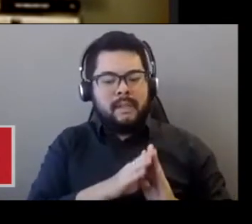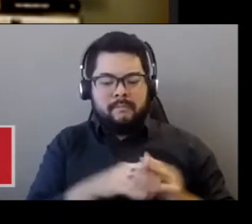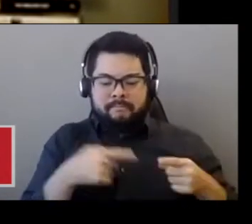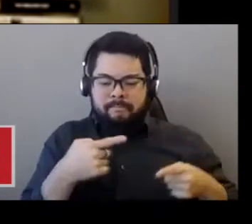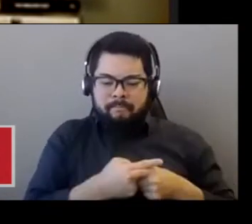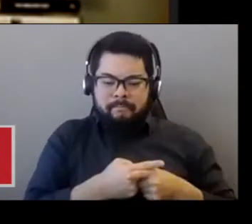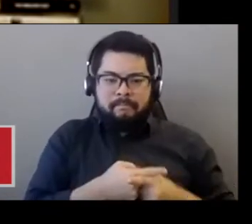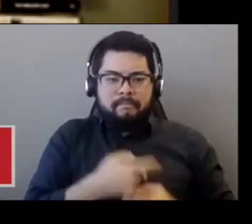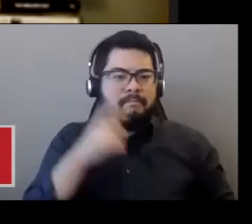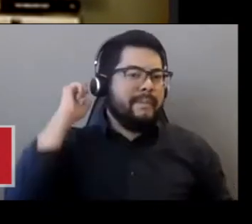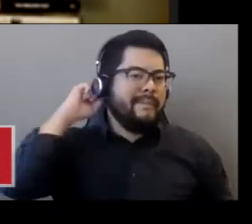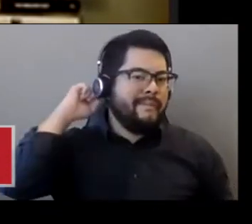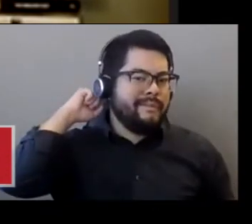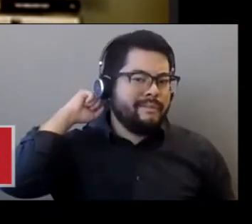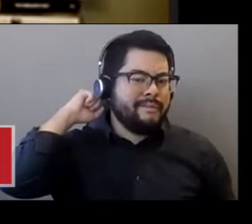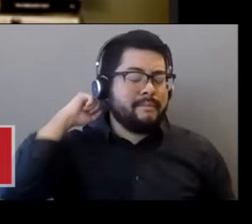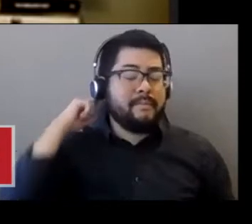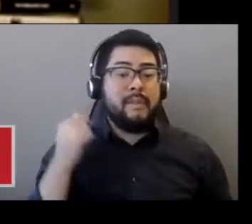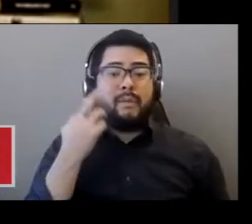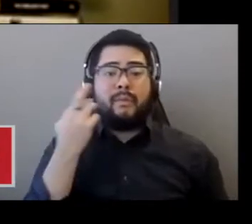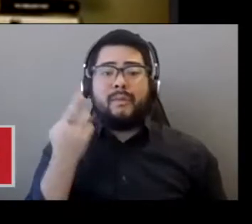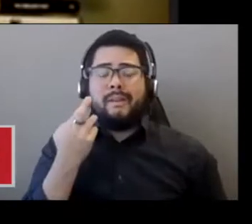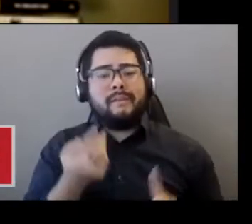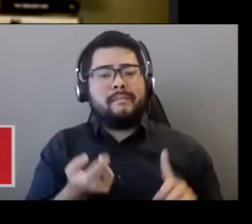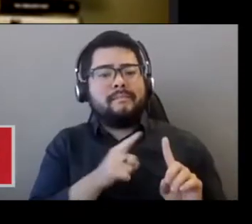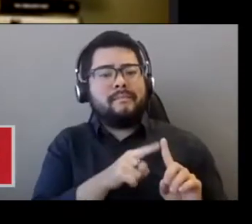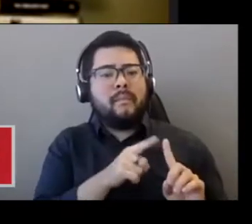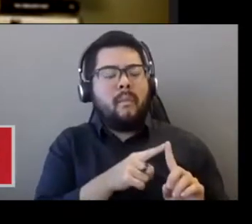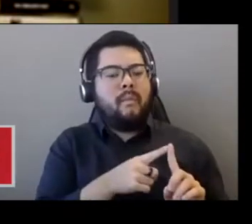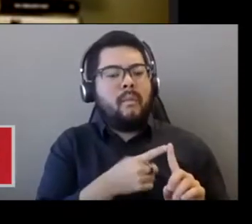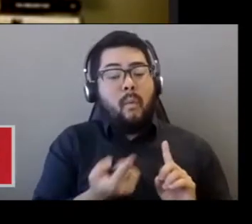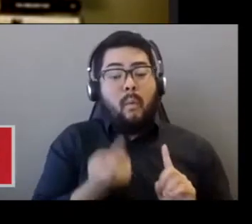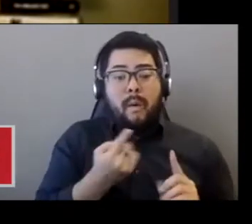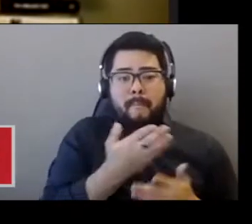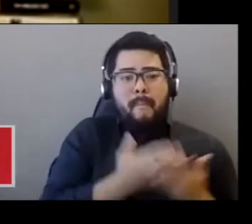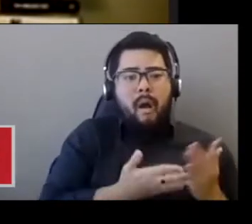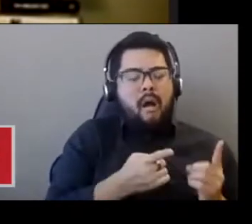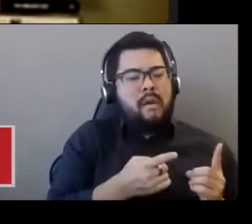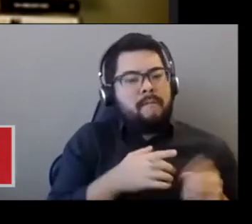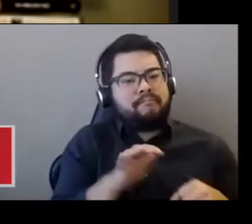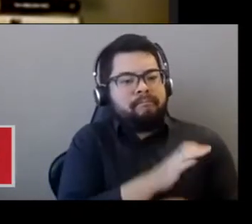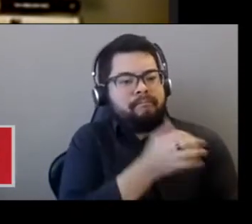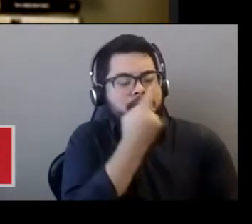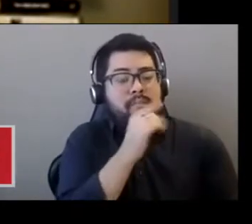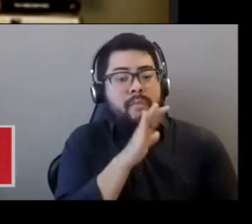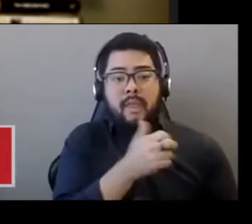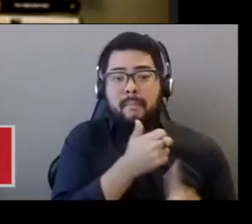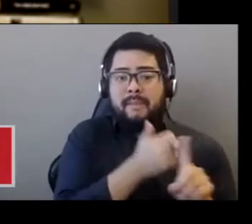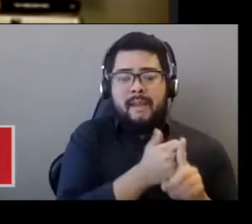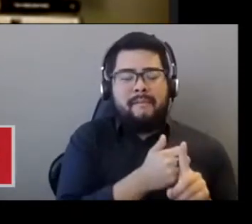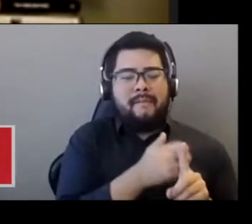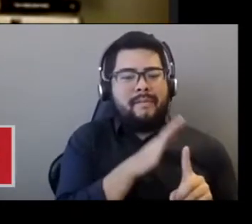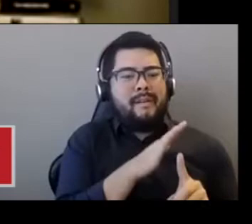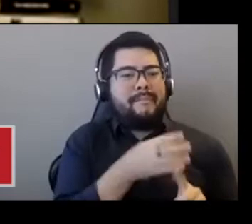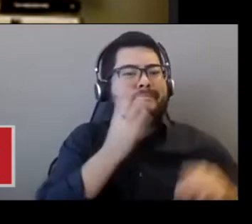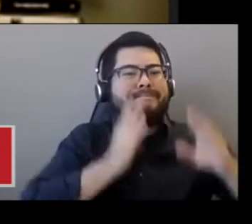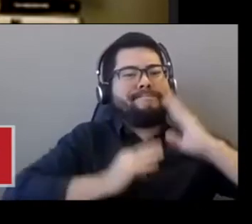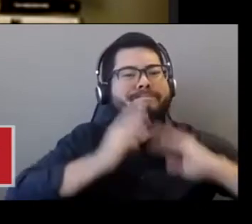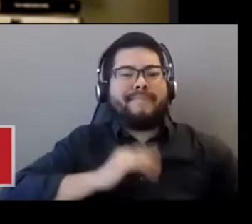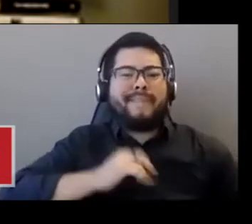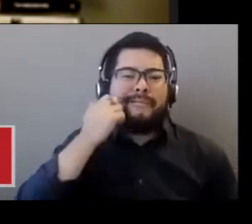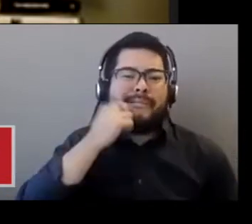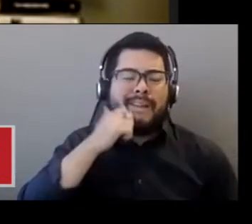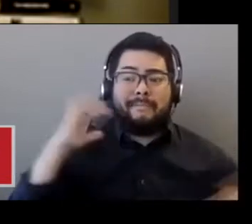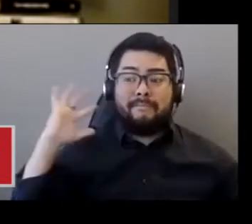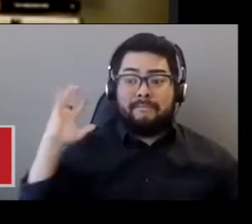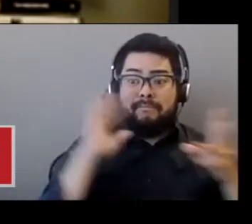contradictory consciousness because on the one hand, they have their own understanding based on their own practical experience of life. And therefore